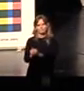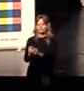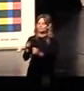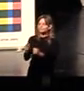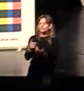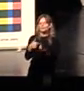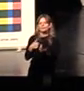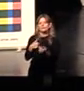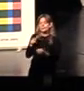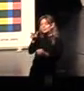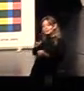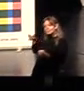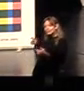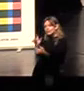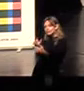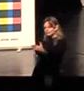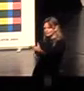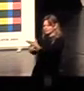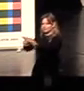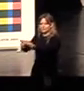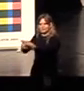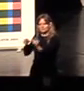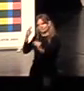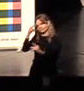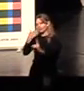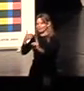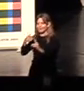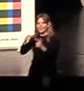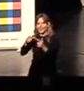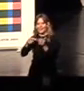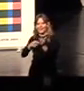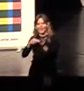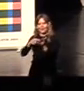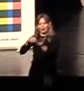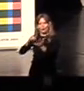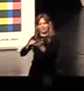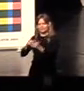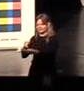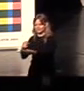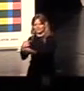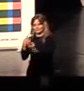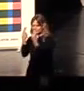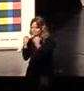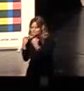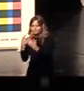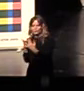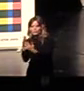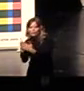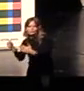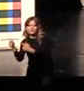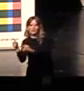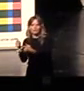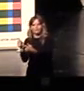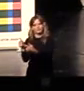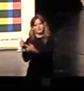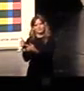people ar en at nog der bound by ein sof original bon ding waar bloedbad blobs taiz dat drudge